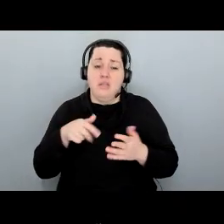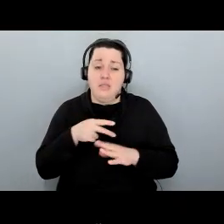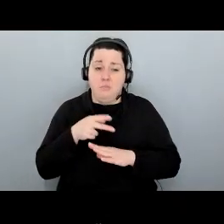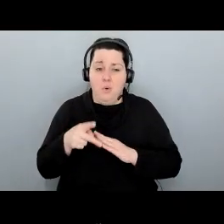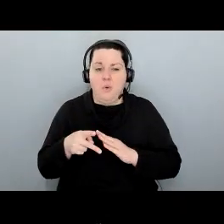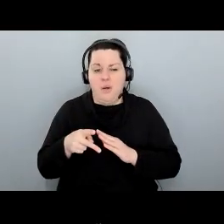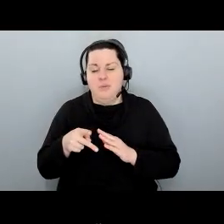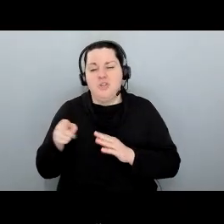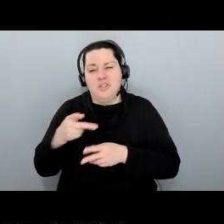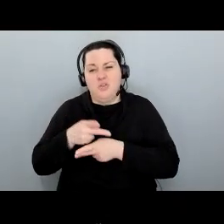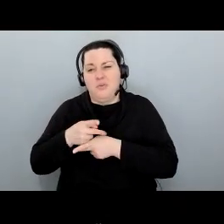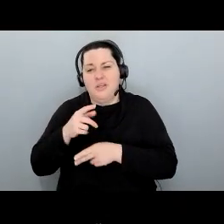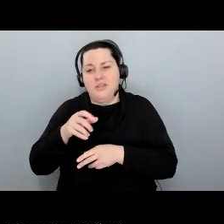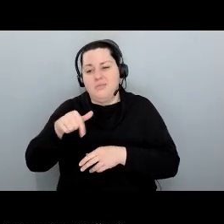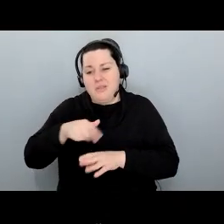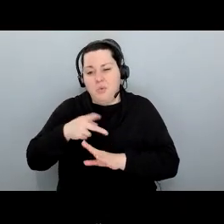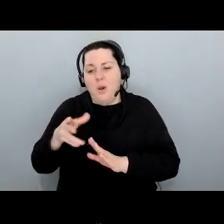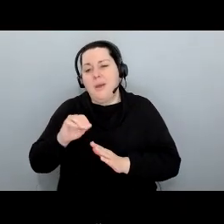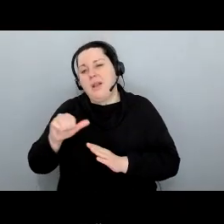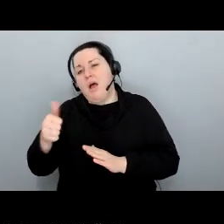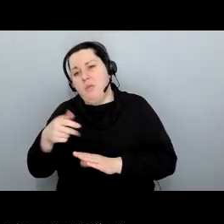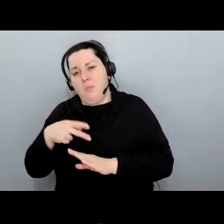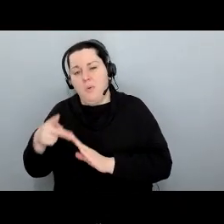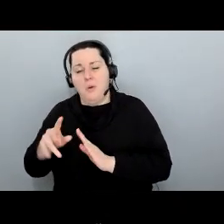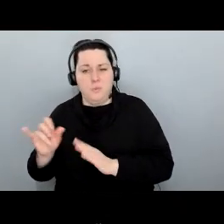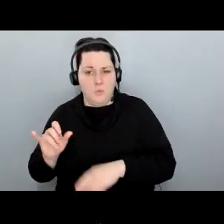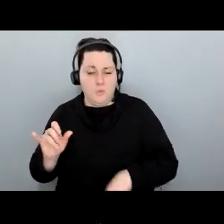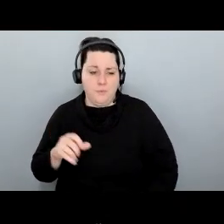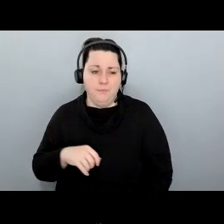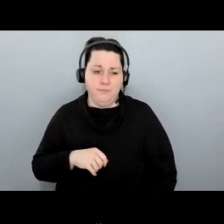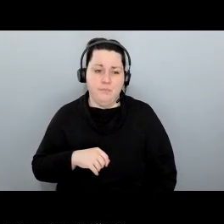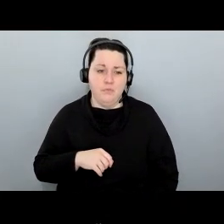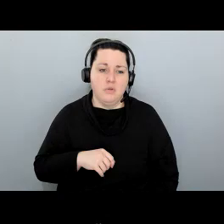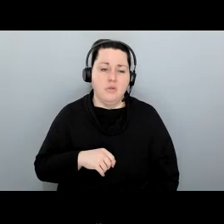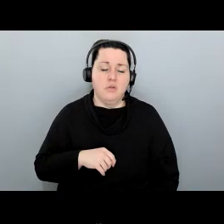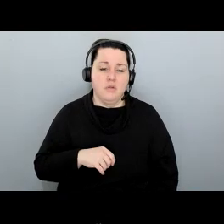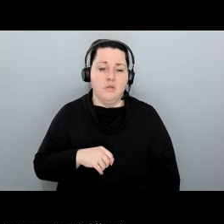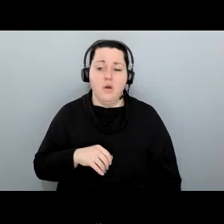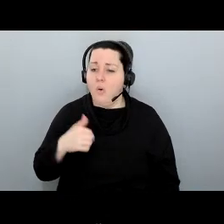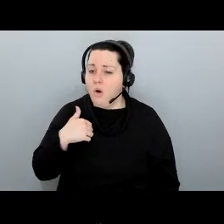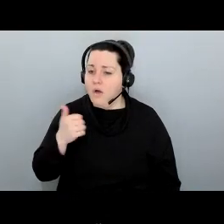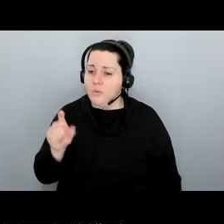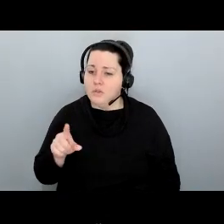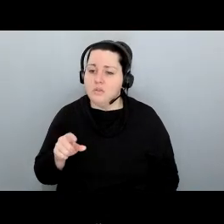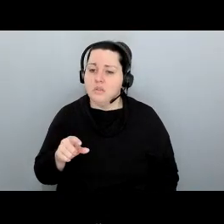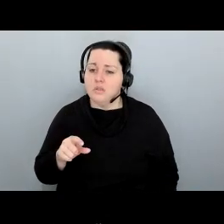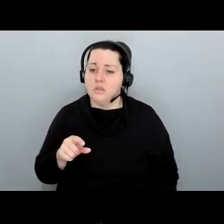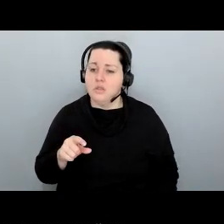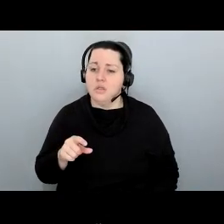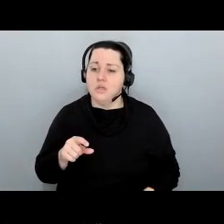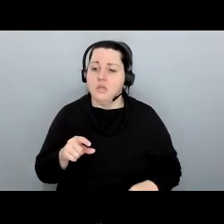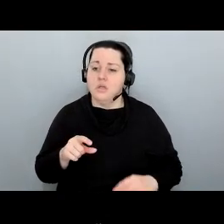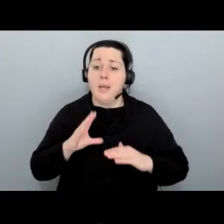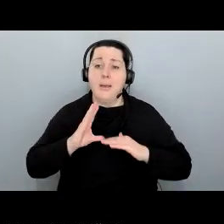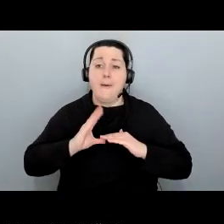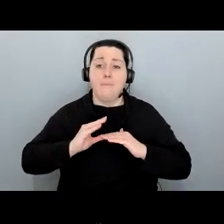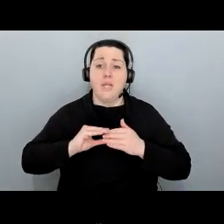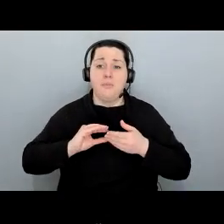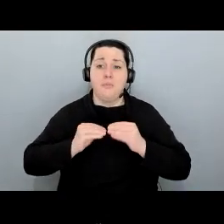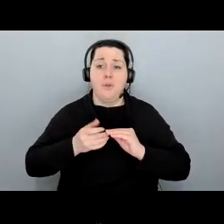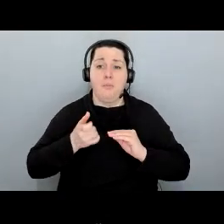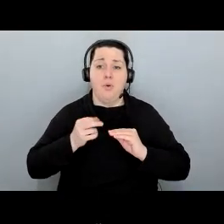other programs within um, D. See that there's actually another question. Is there a minimum number of employees